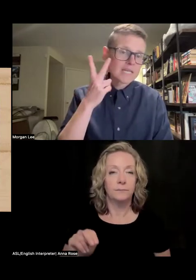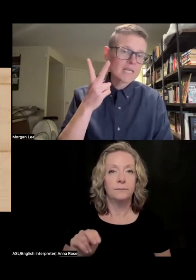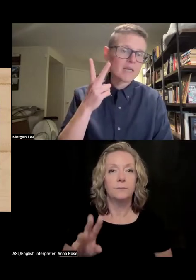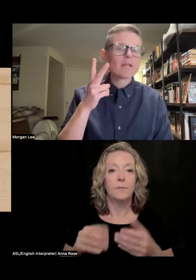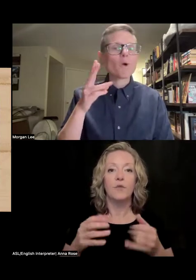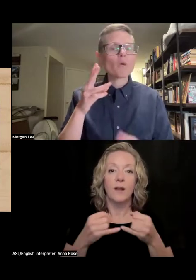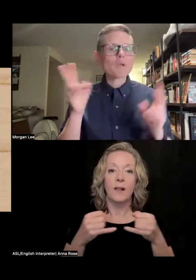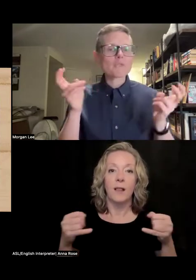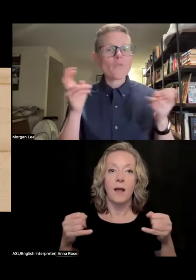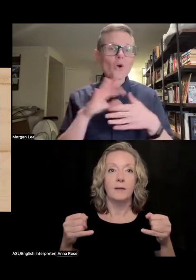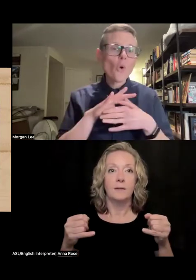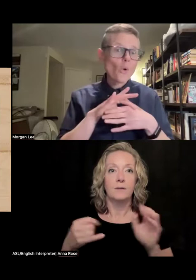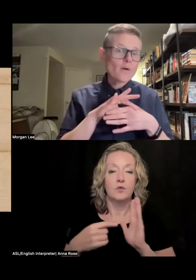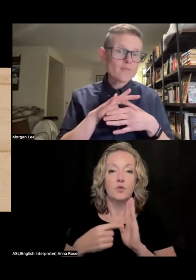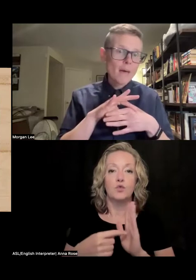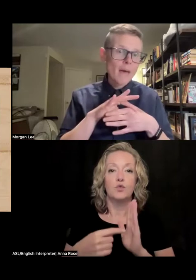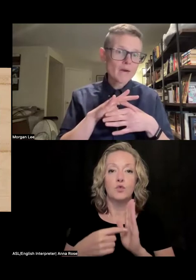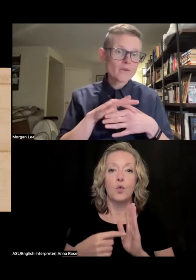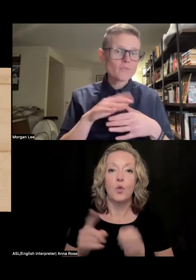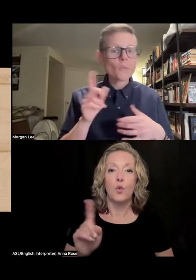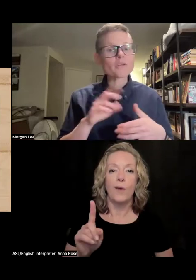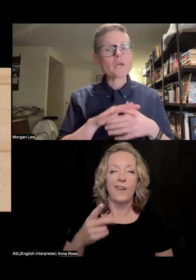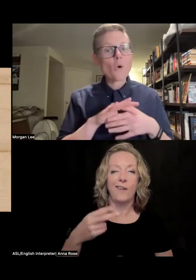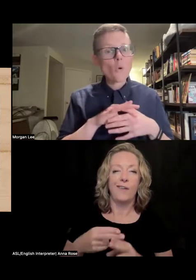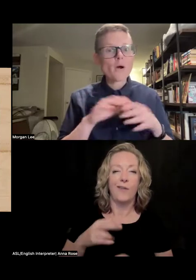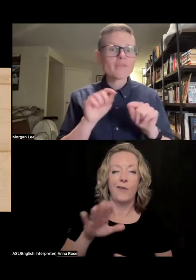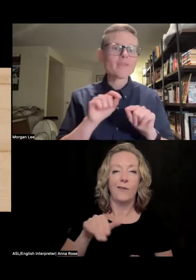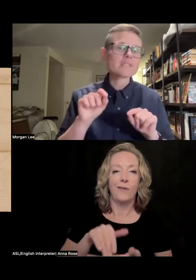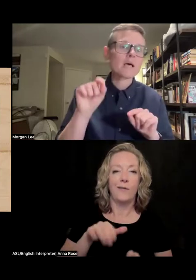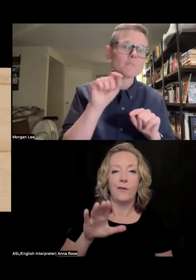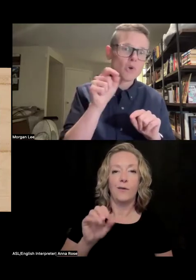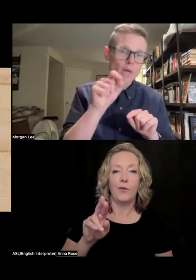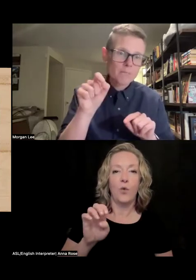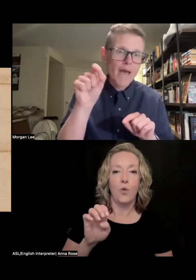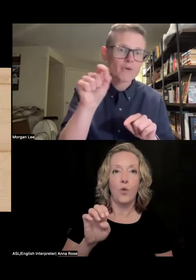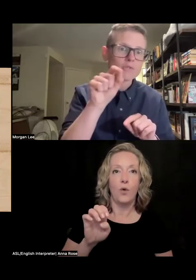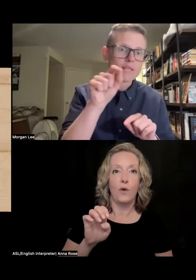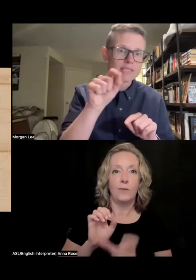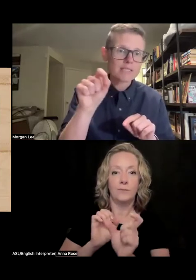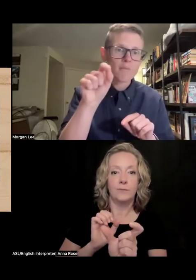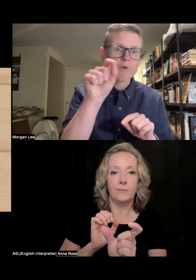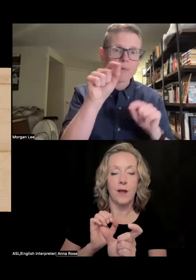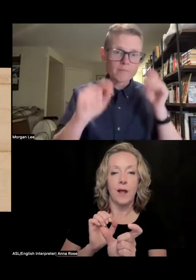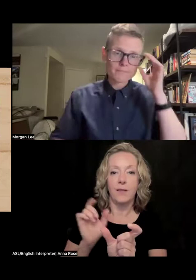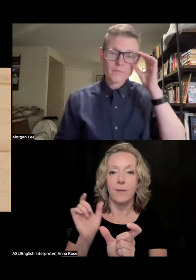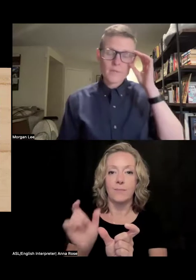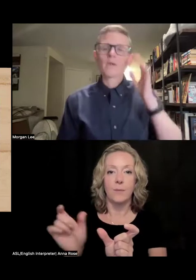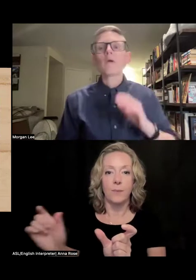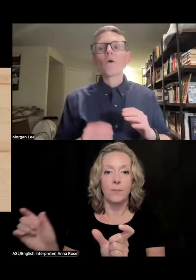to see where what is called the core of the pattern, where is the core and then the subsequent patterns that stem from